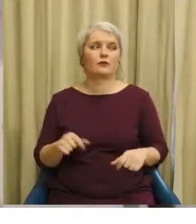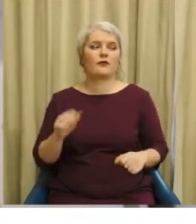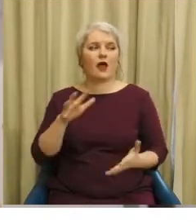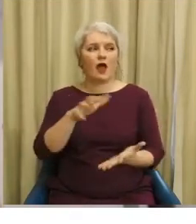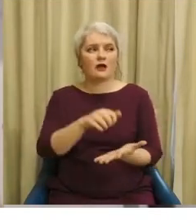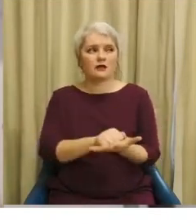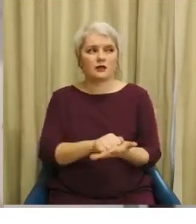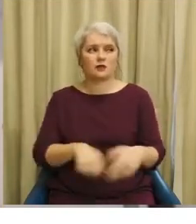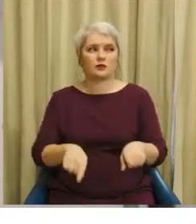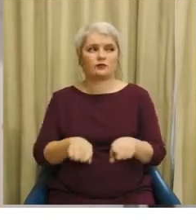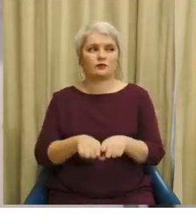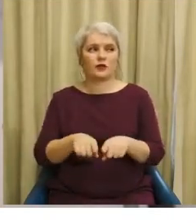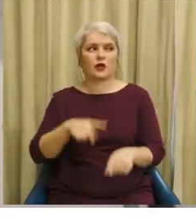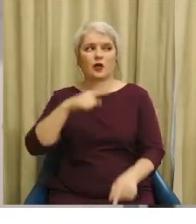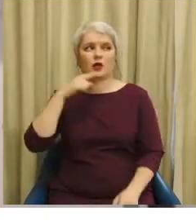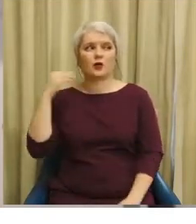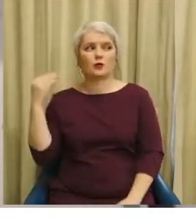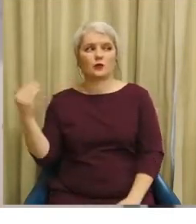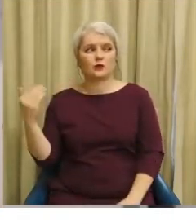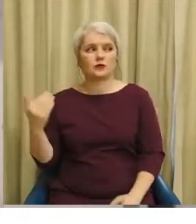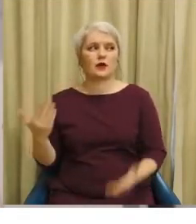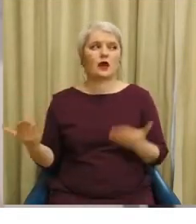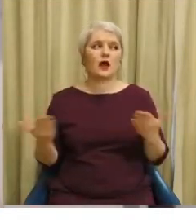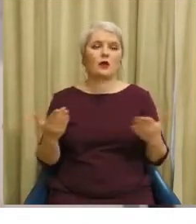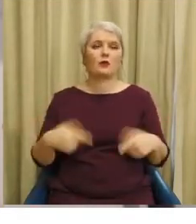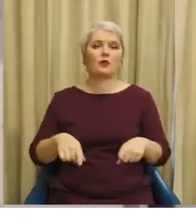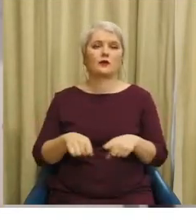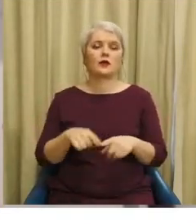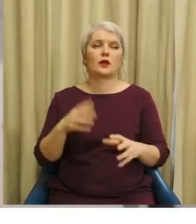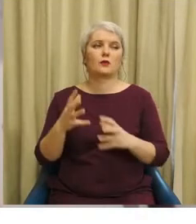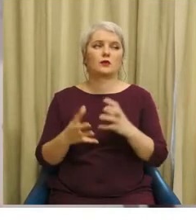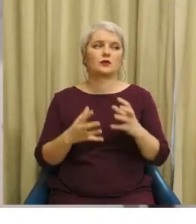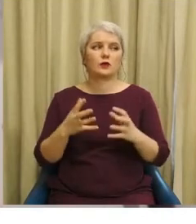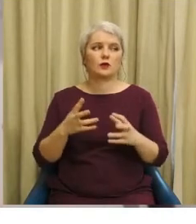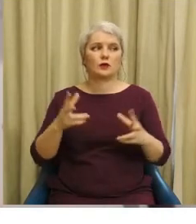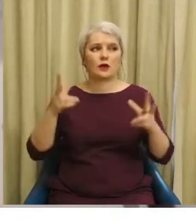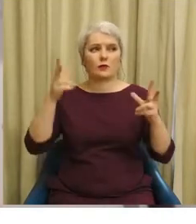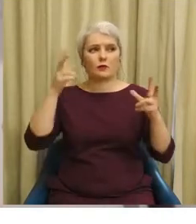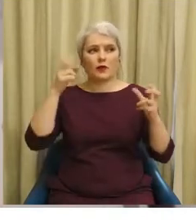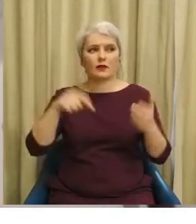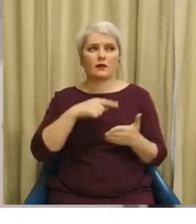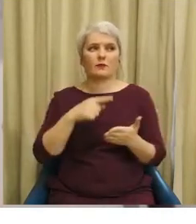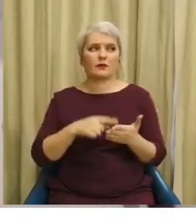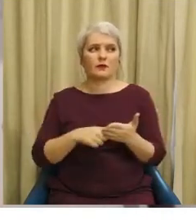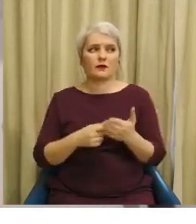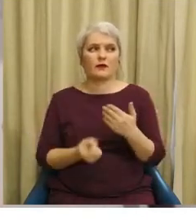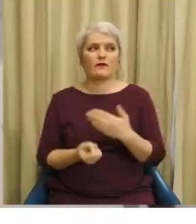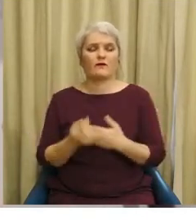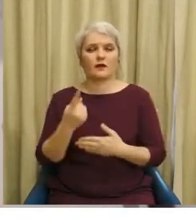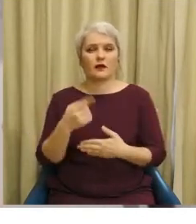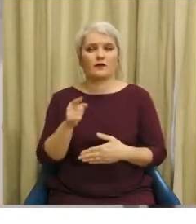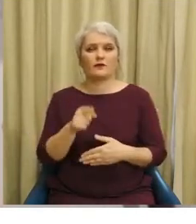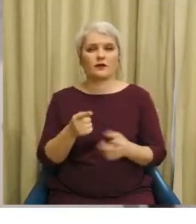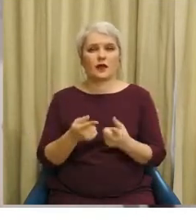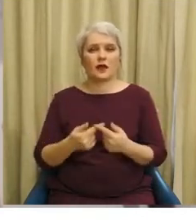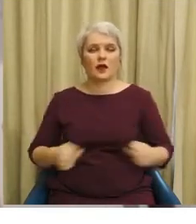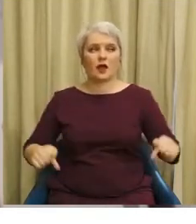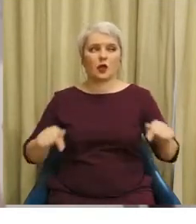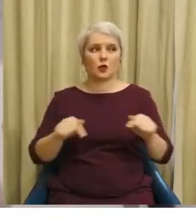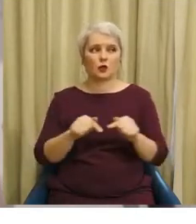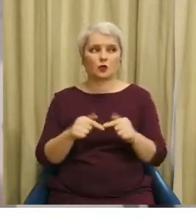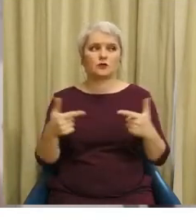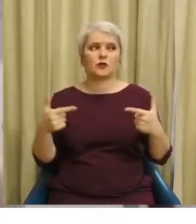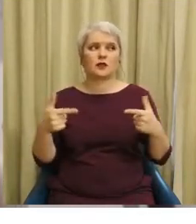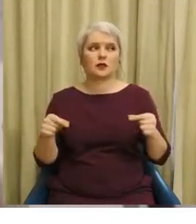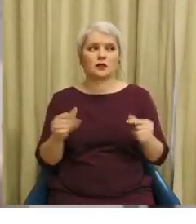fight pandemic, they are also crossing boundaries of privacy and other human